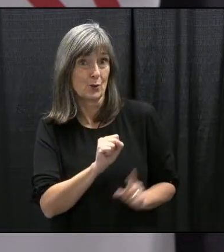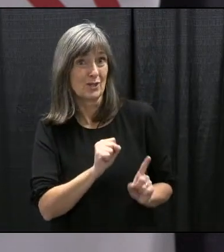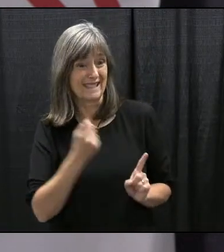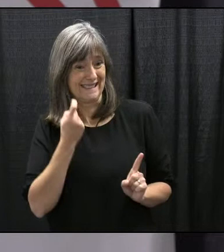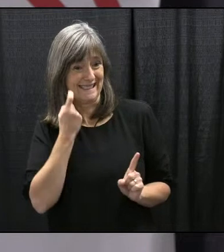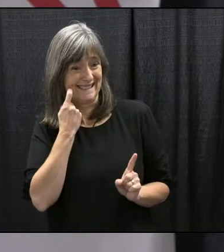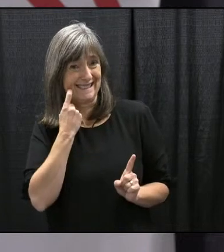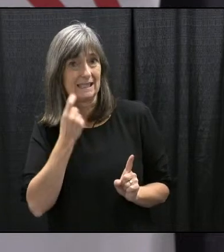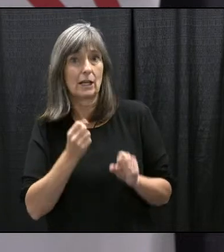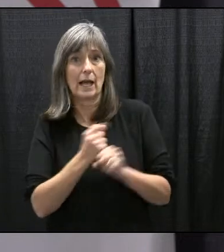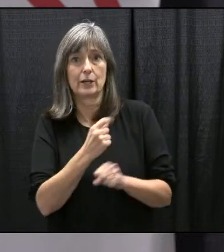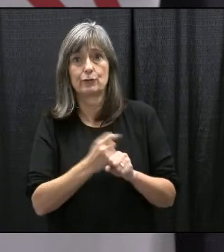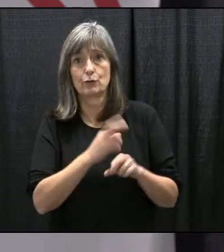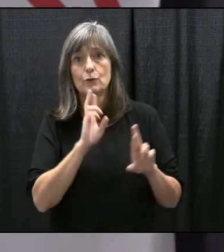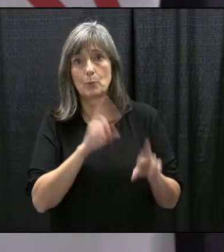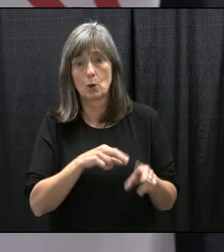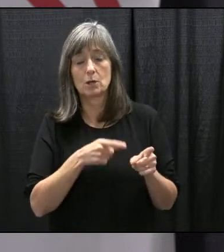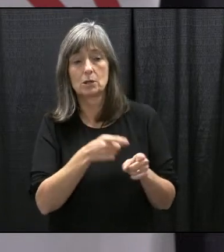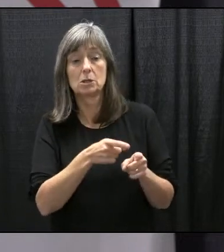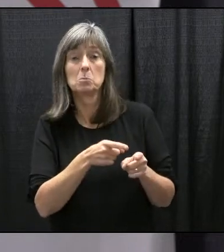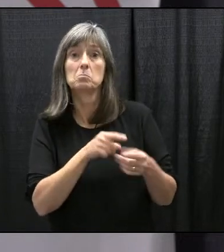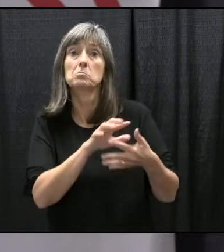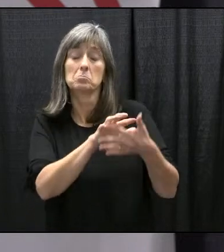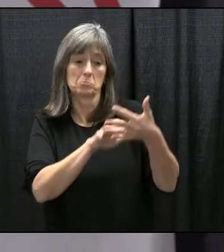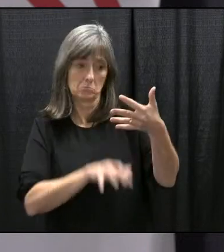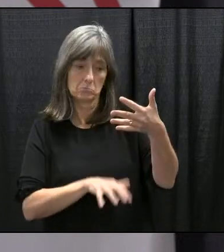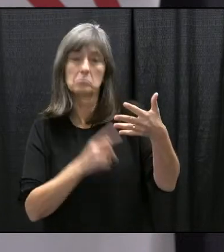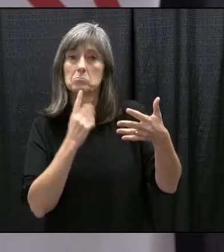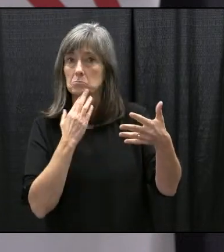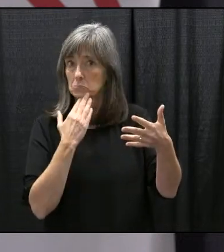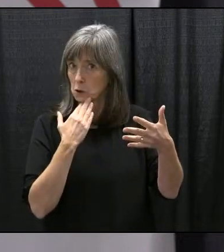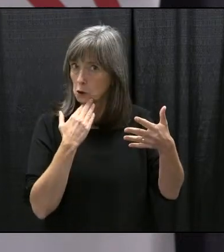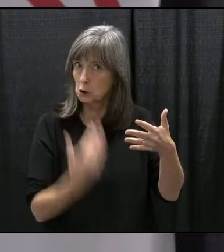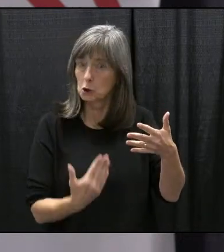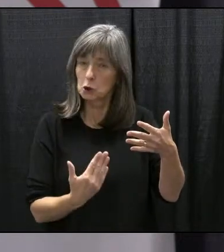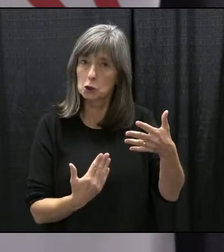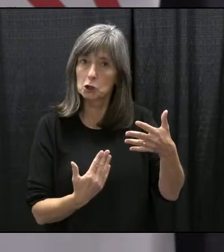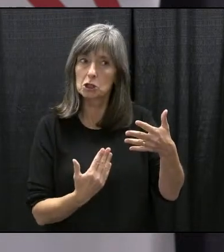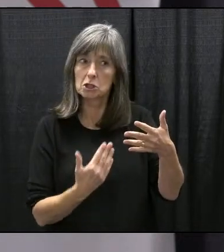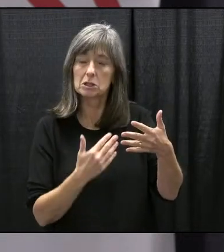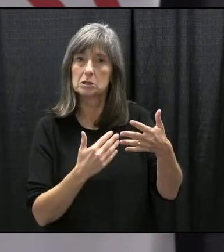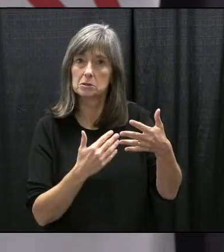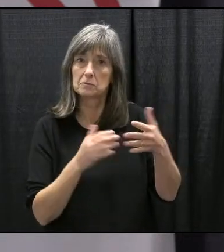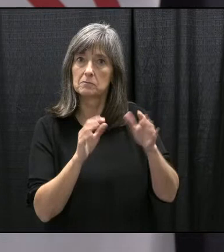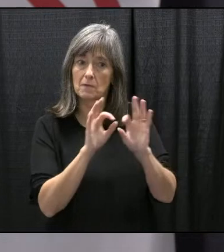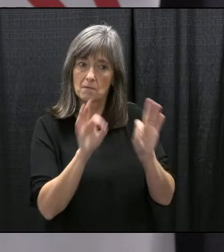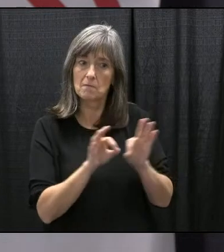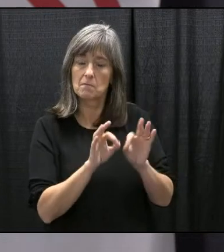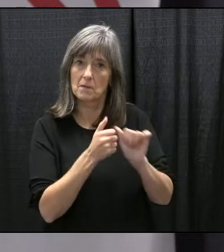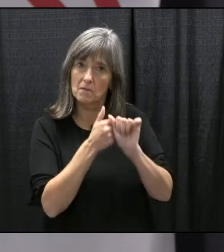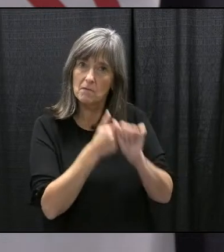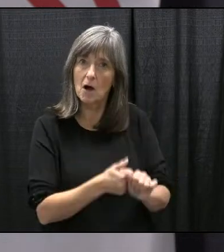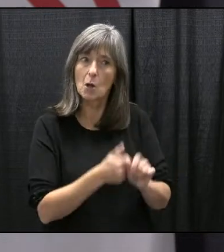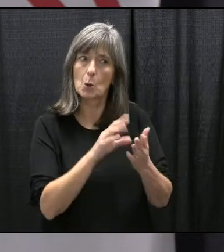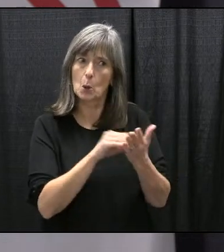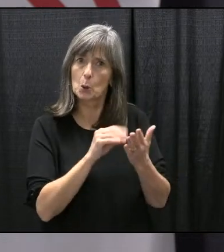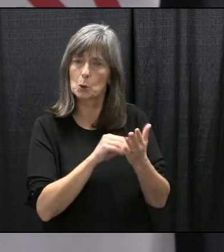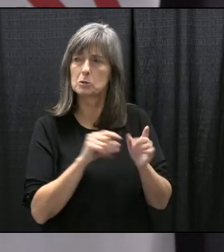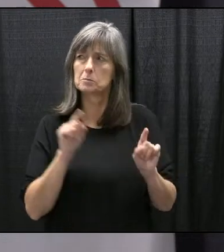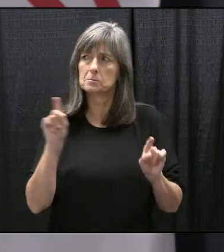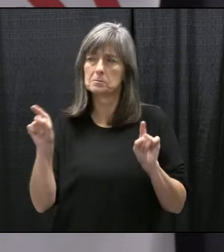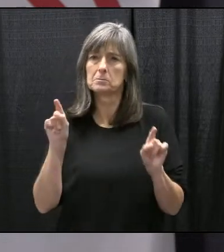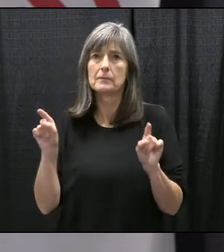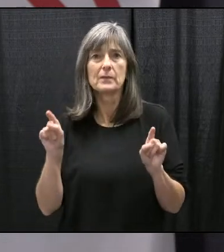their annual report, and it's a great template for us to use. So again, we can learn from that. So we should be able